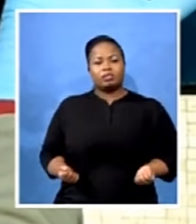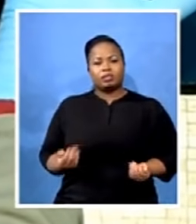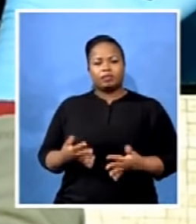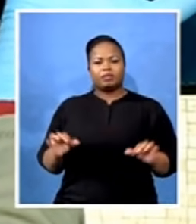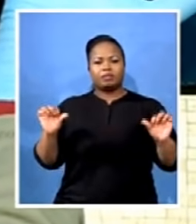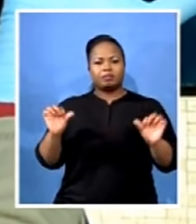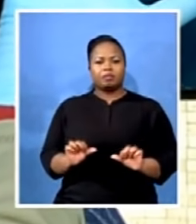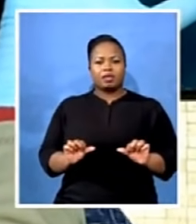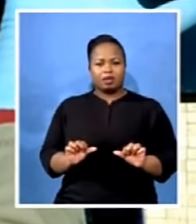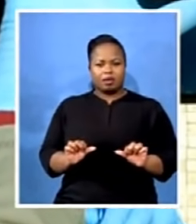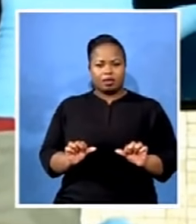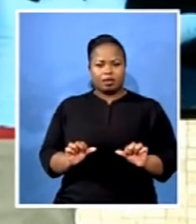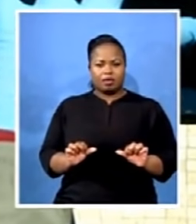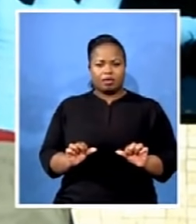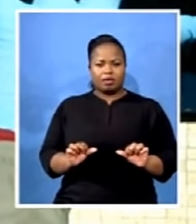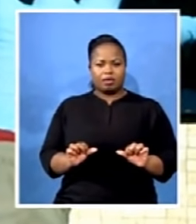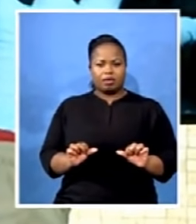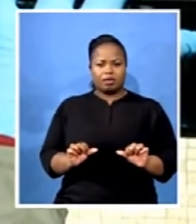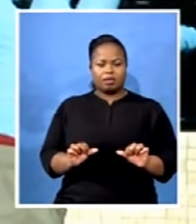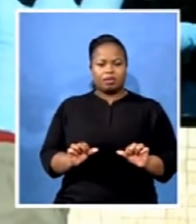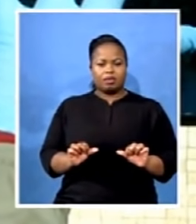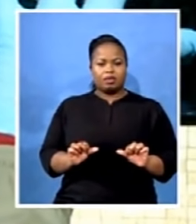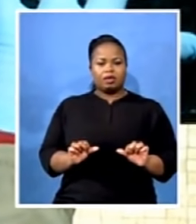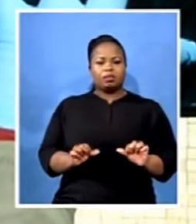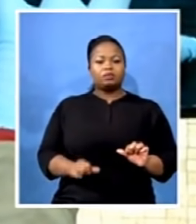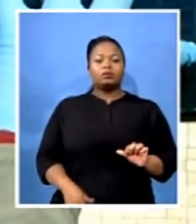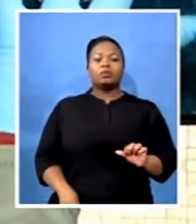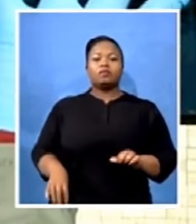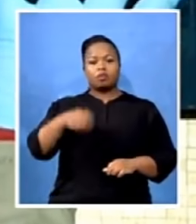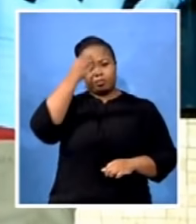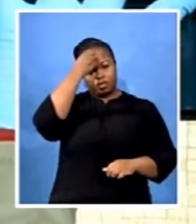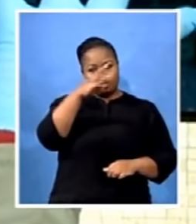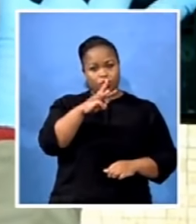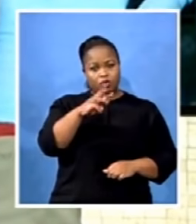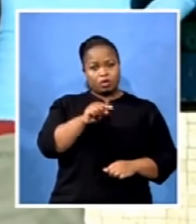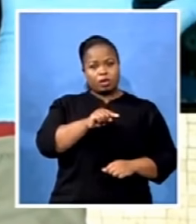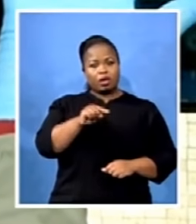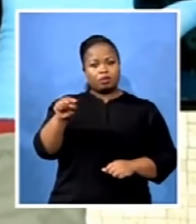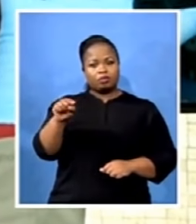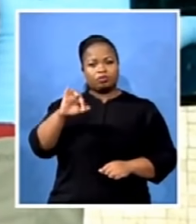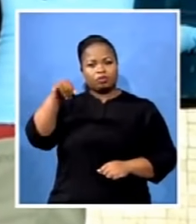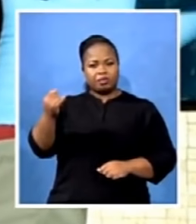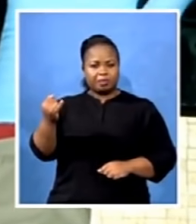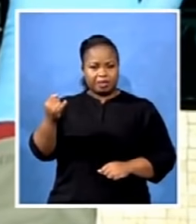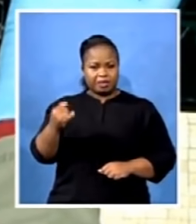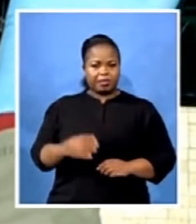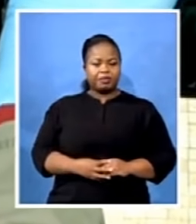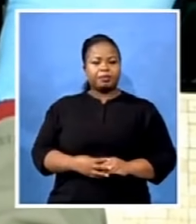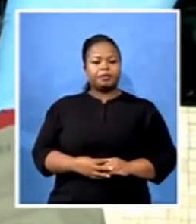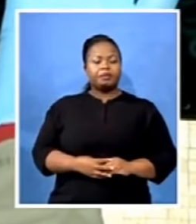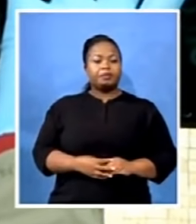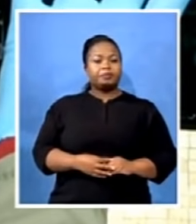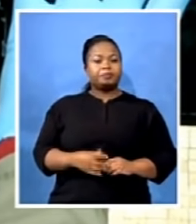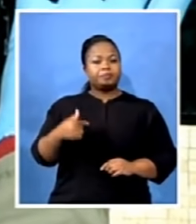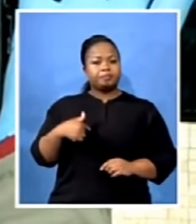to lockdown from Pretoria to Johannesburg. And I've said to the staff and management led